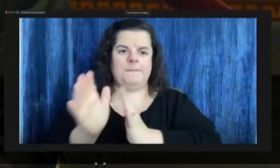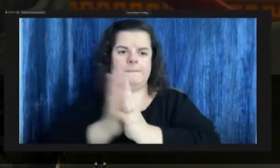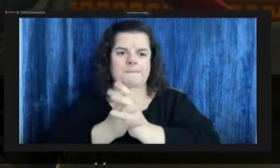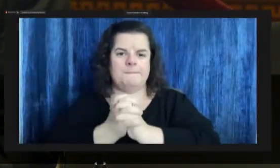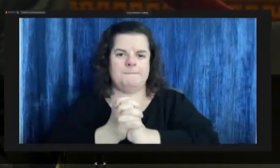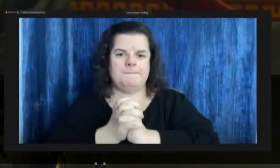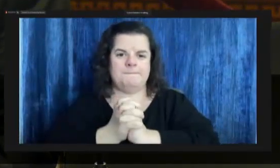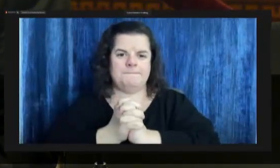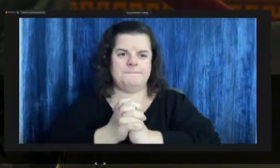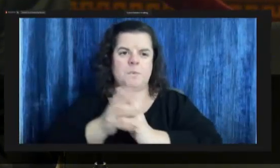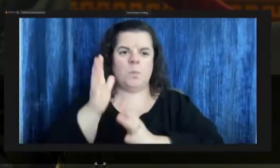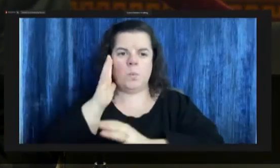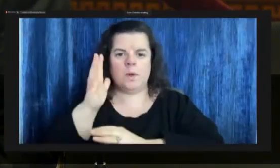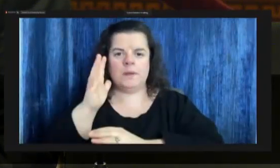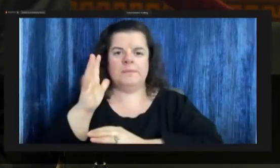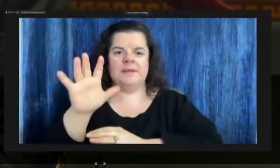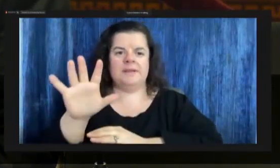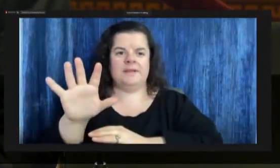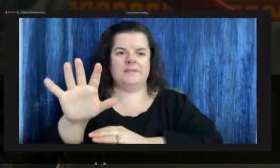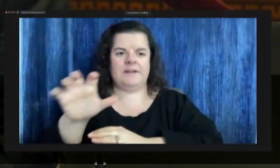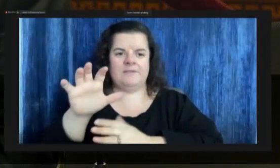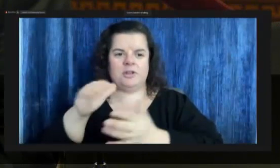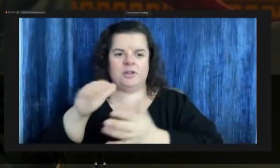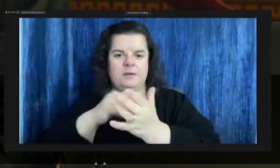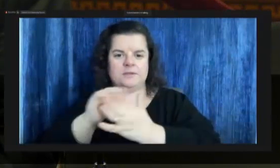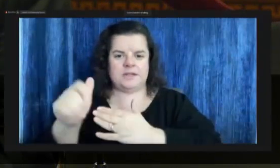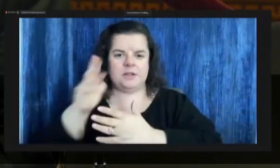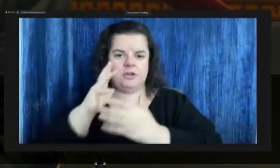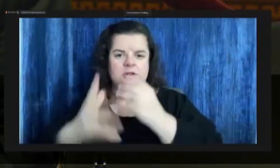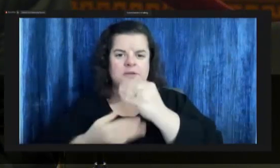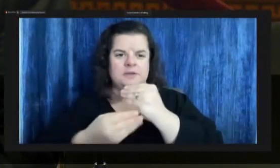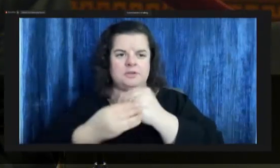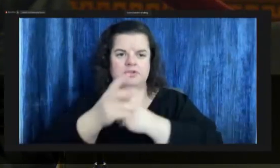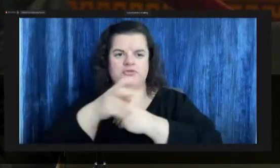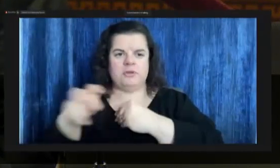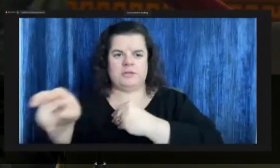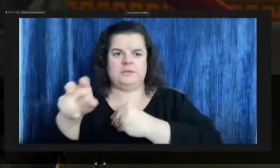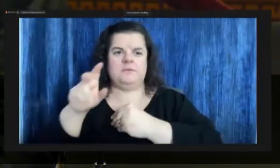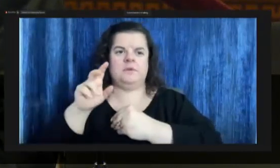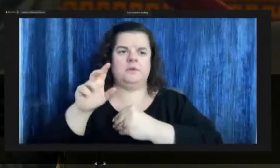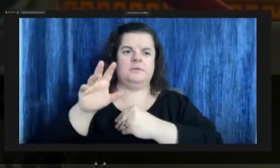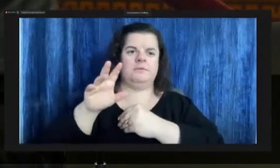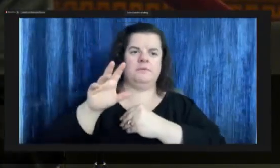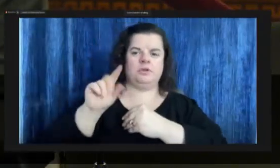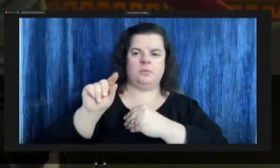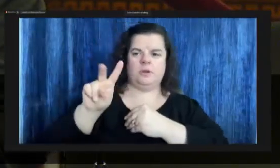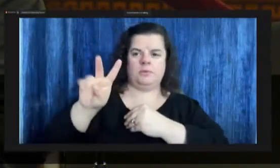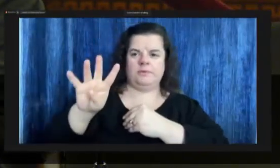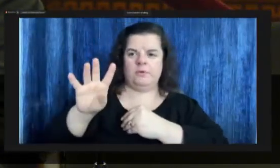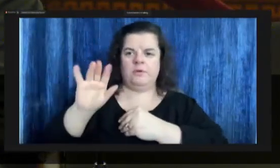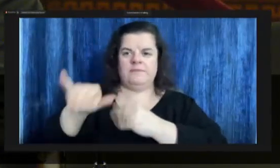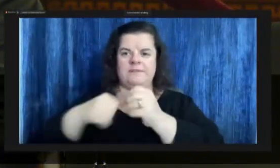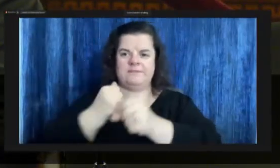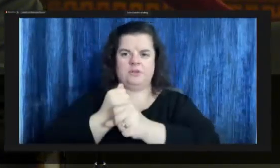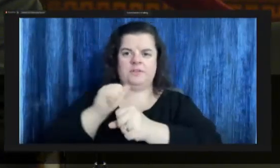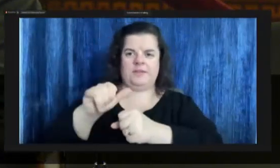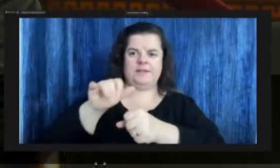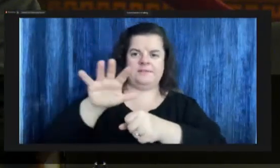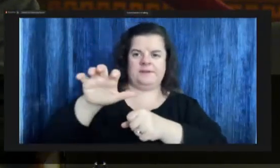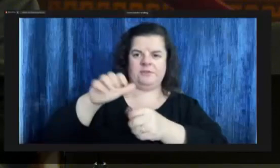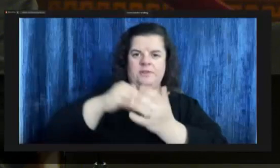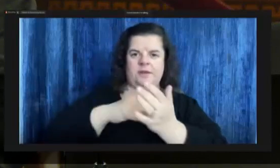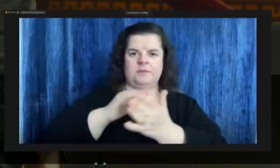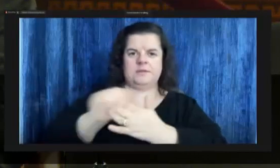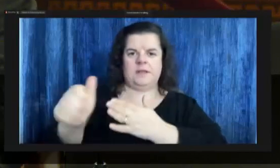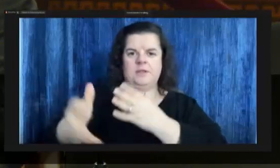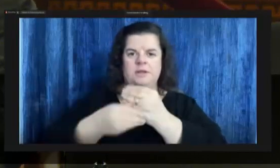This would be $500,000 additional transferred out in 2024, and the five-year impact is just that $500,000